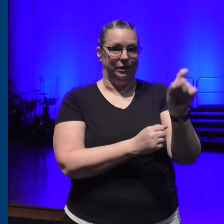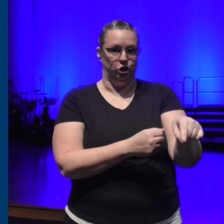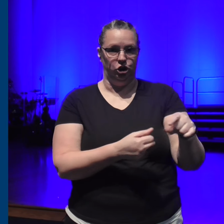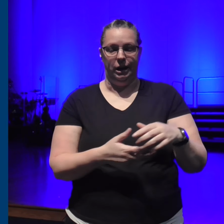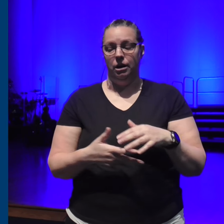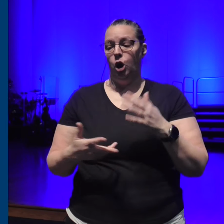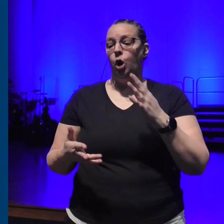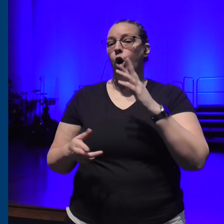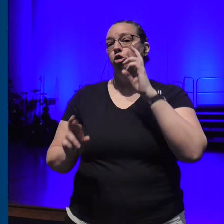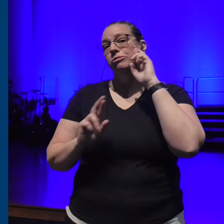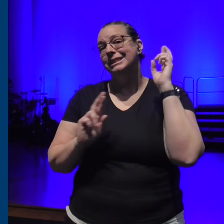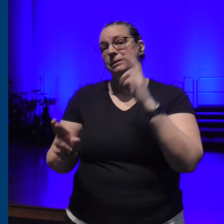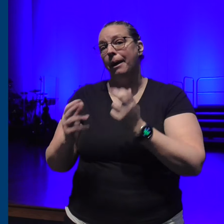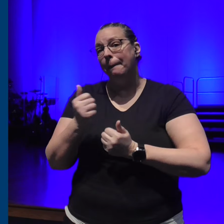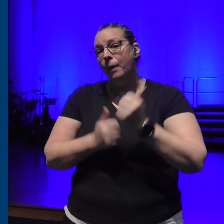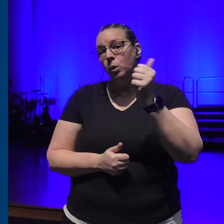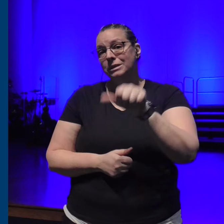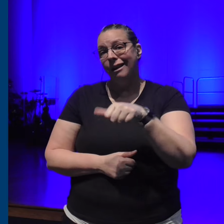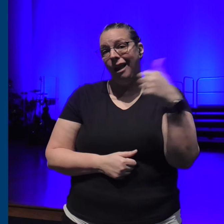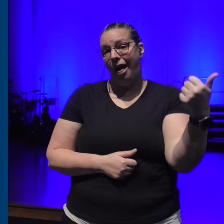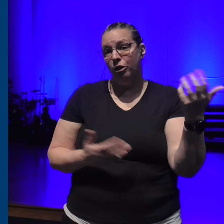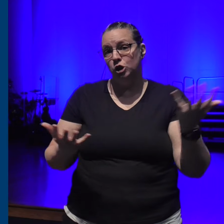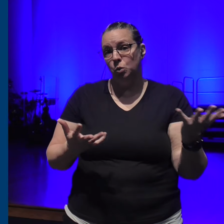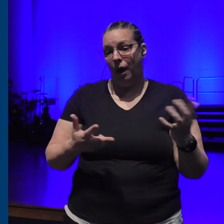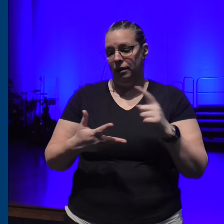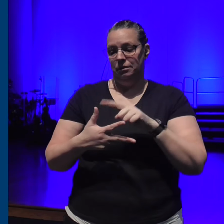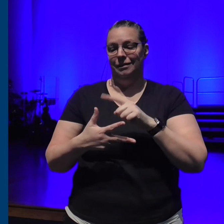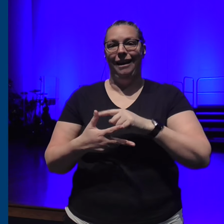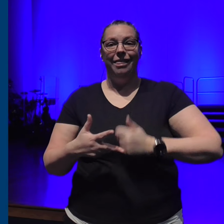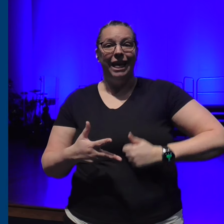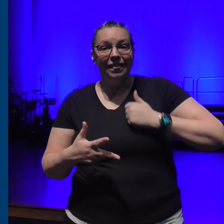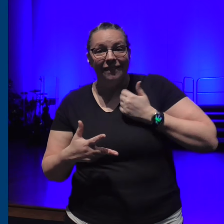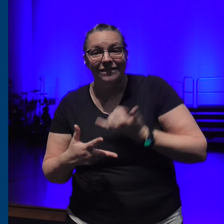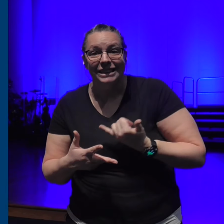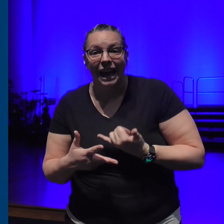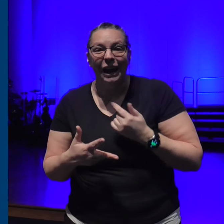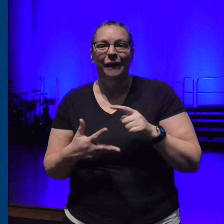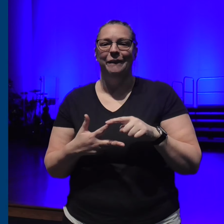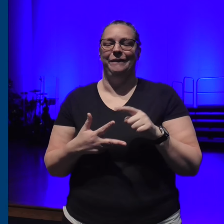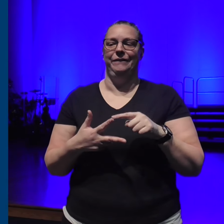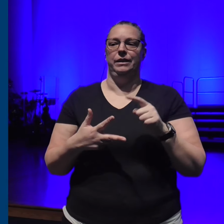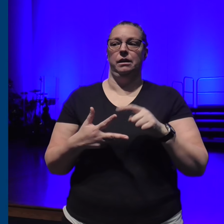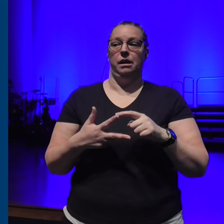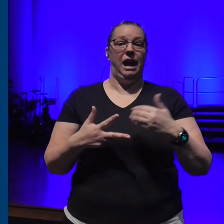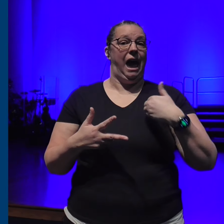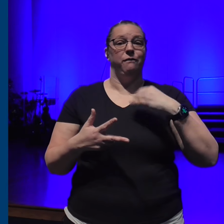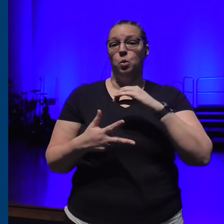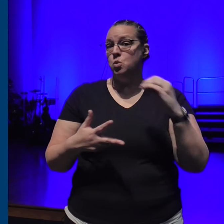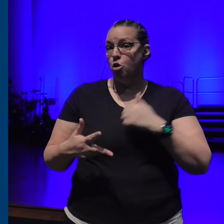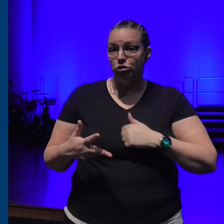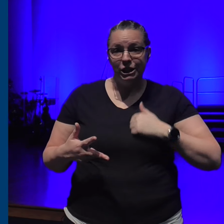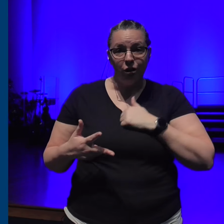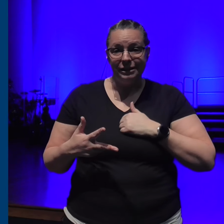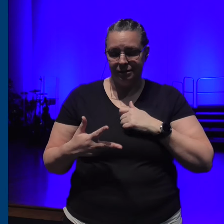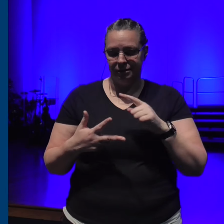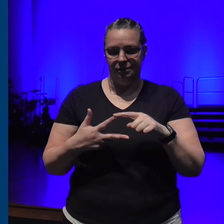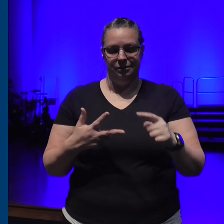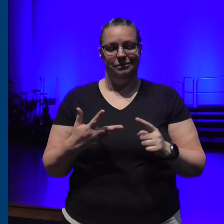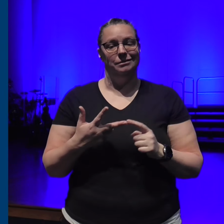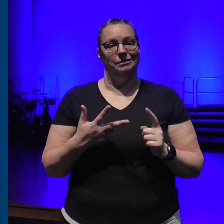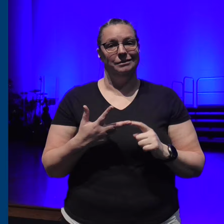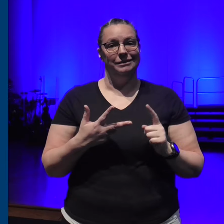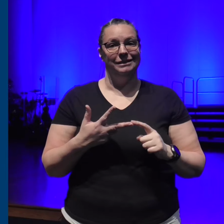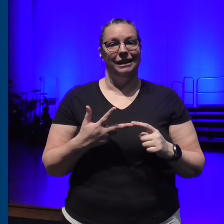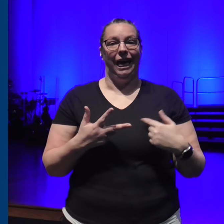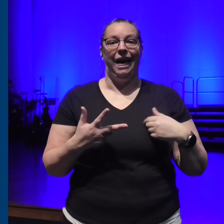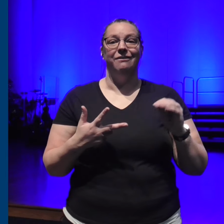do you respect most in others? 1, they live in the present. 2, they have no regrets. Or 3,